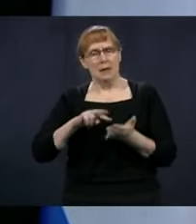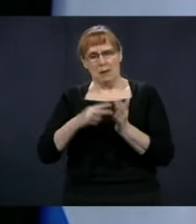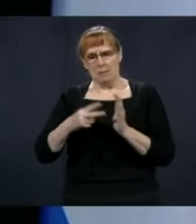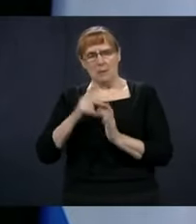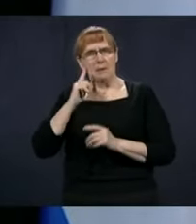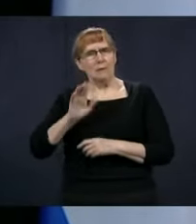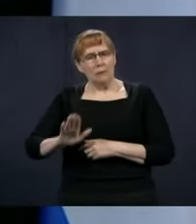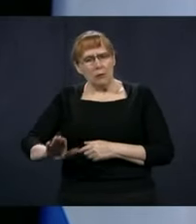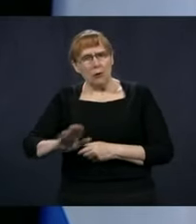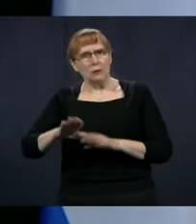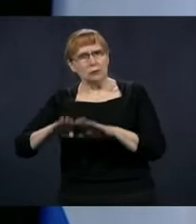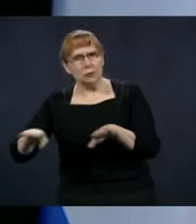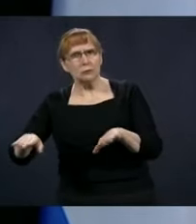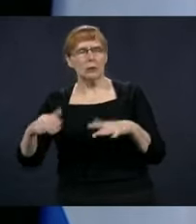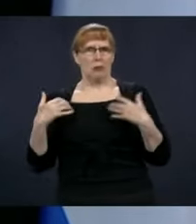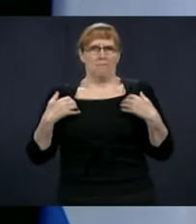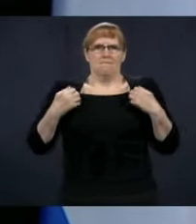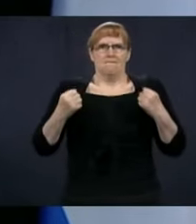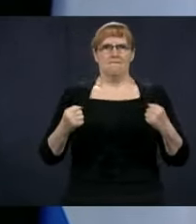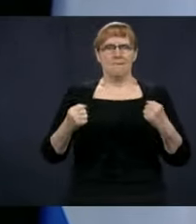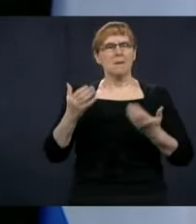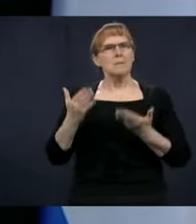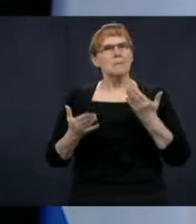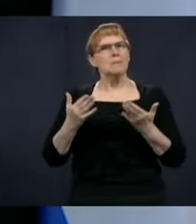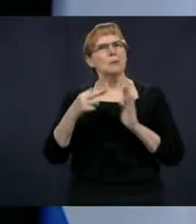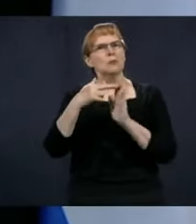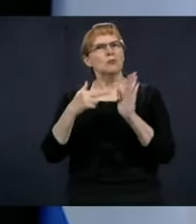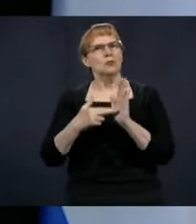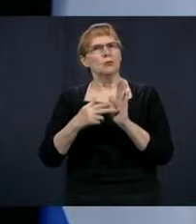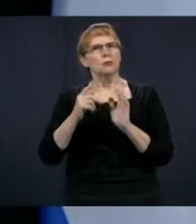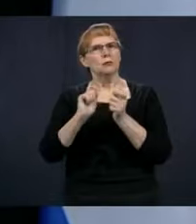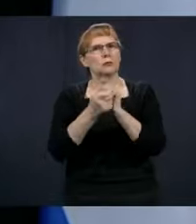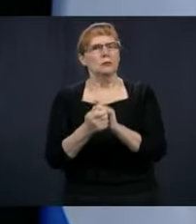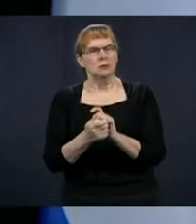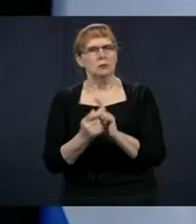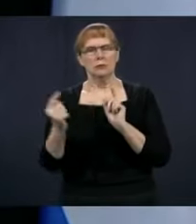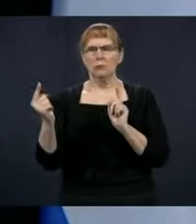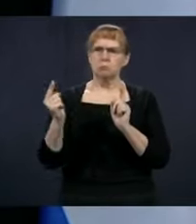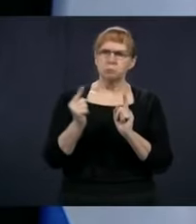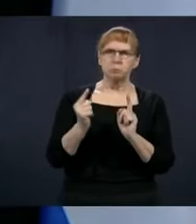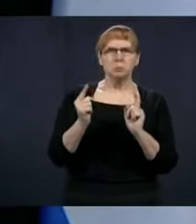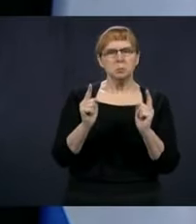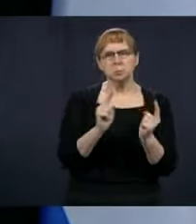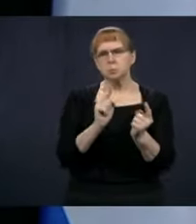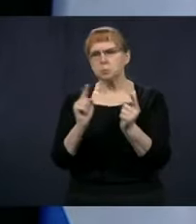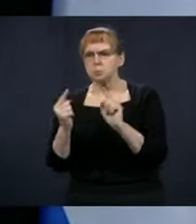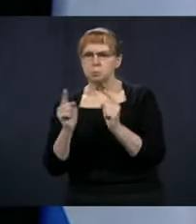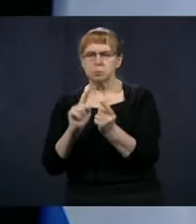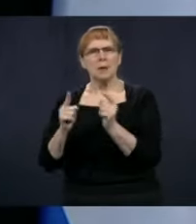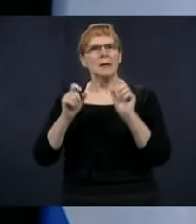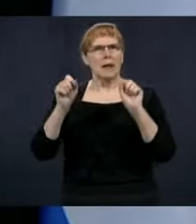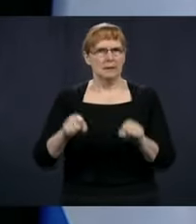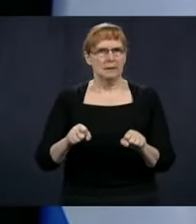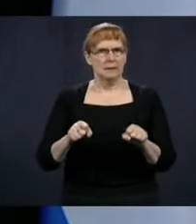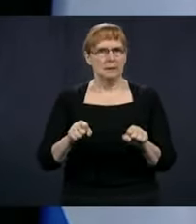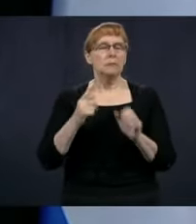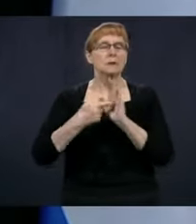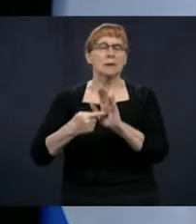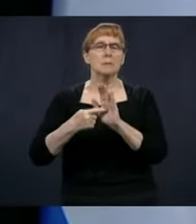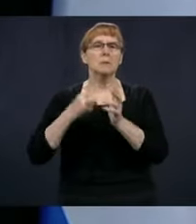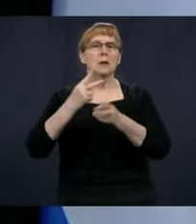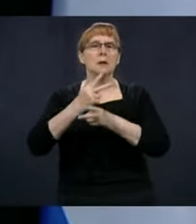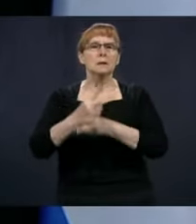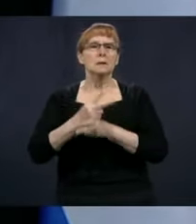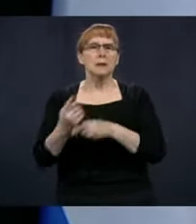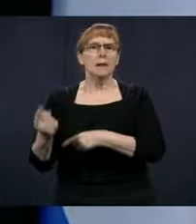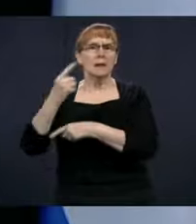garderies, daycare centers, probably. We will still be, I would say, very